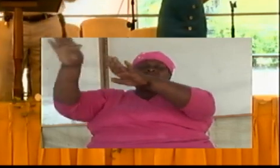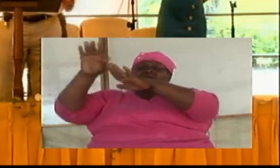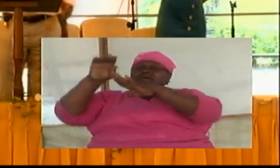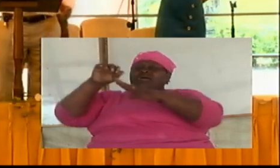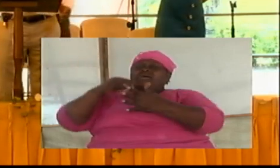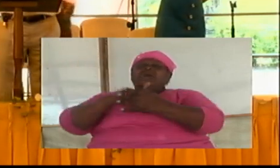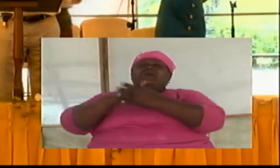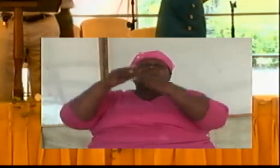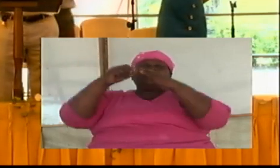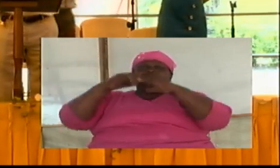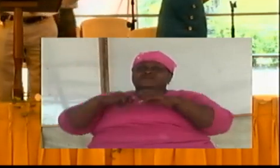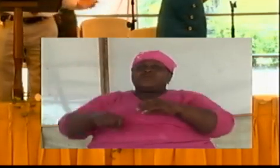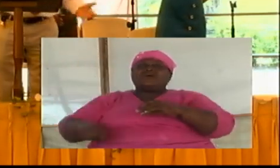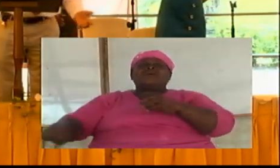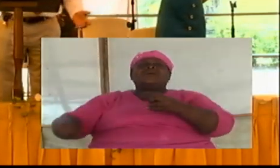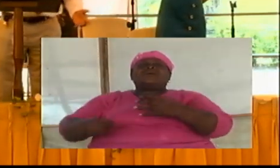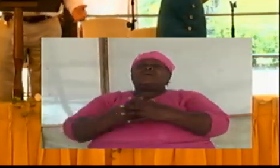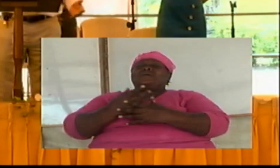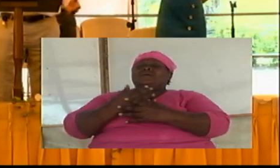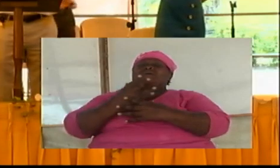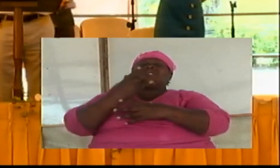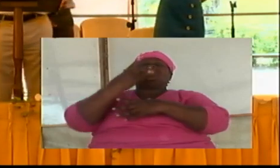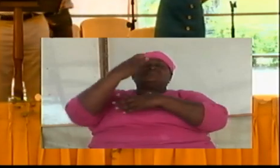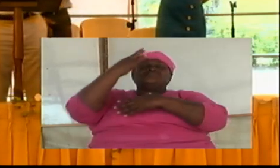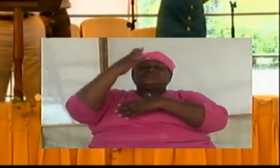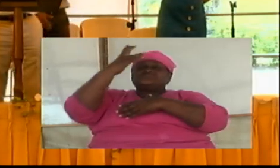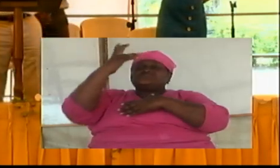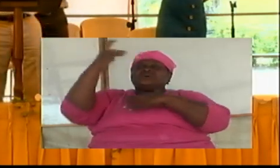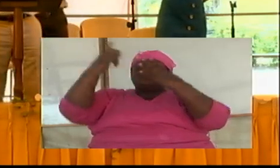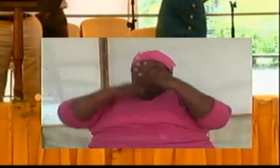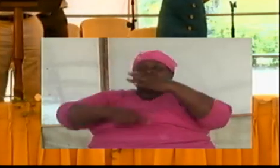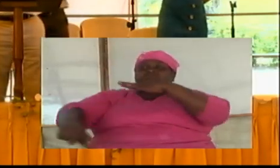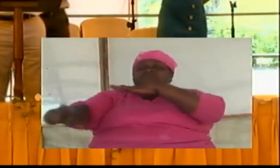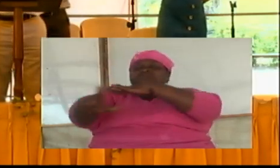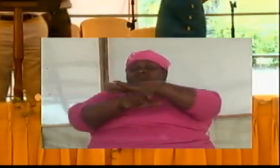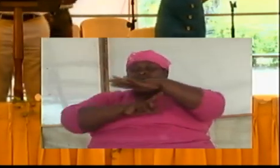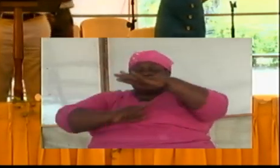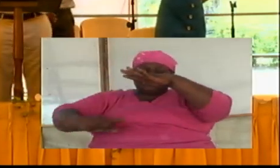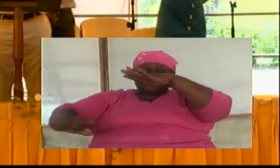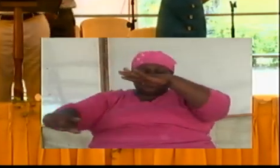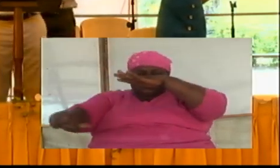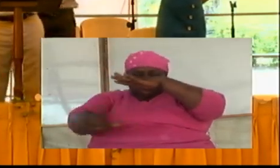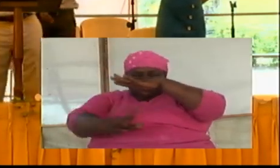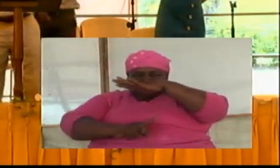believe that it flows to the lowest valley?